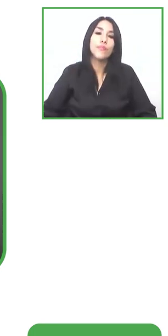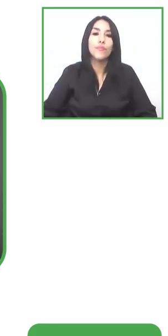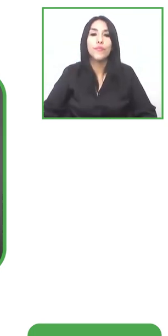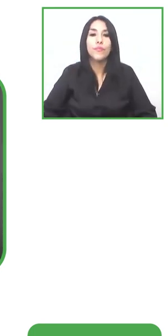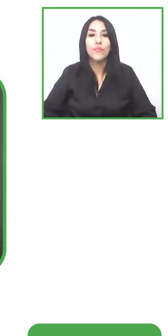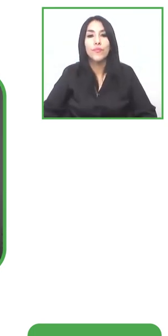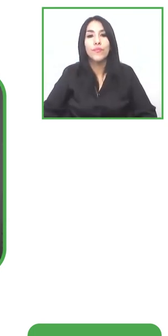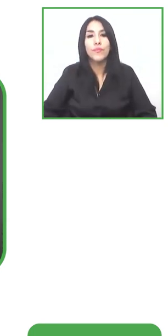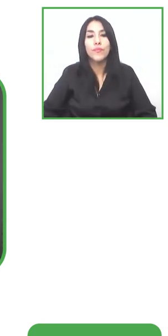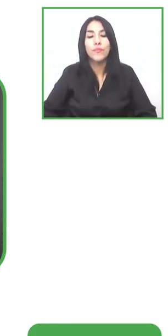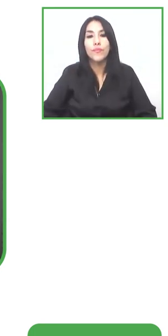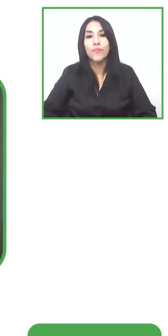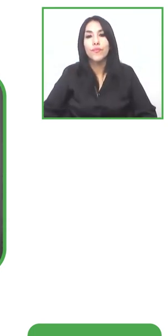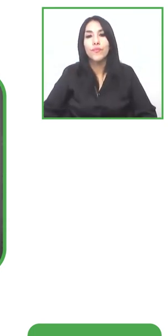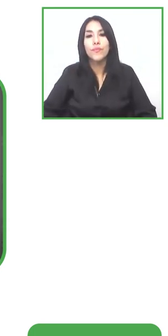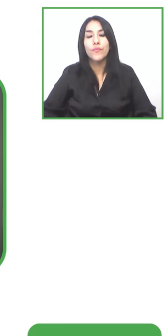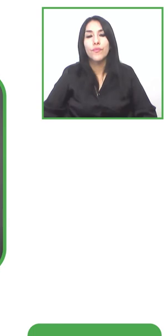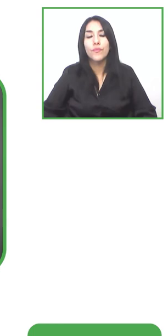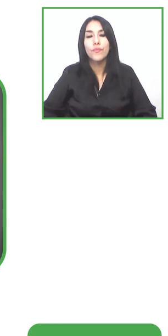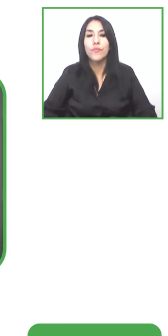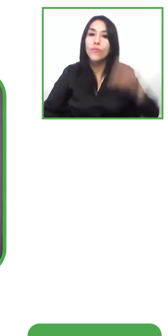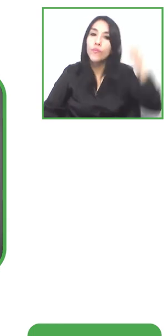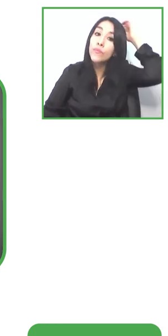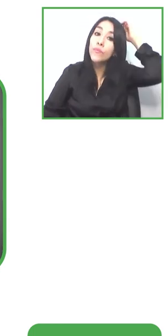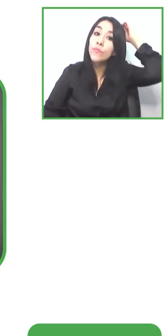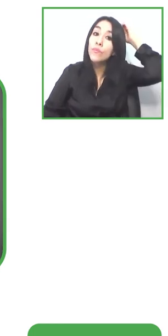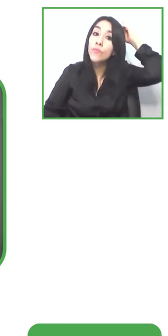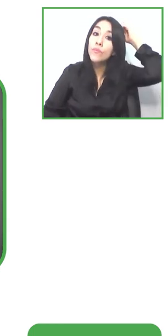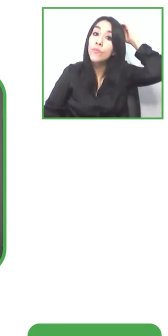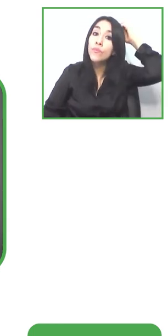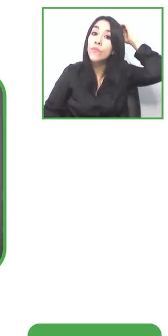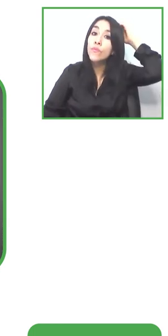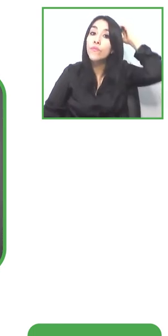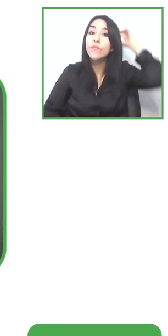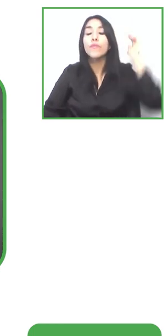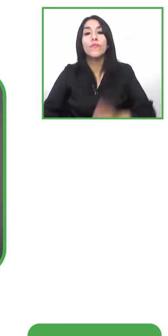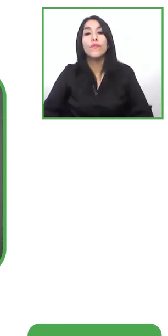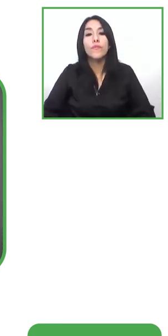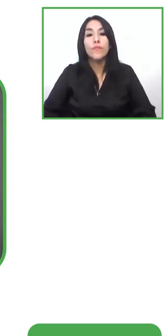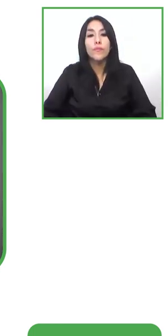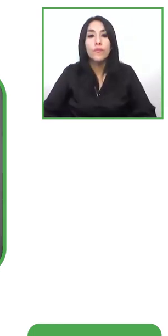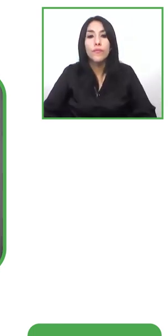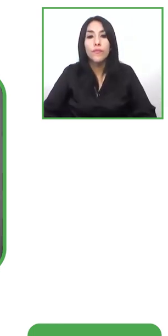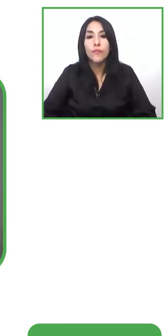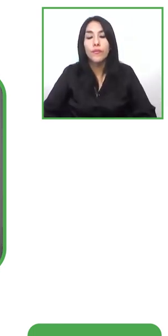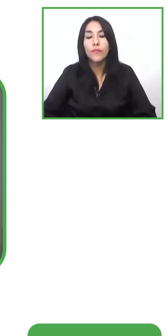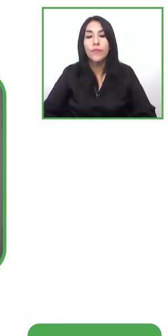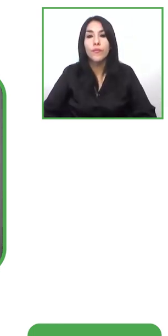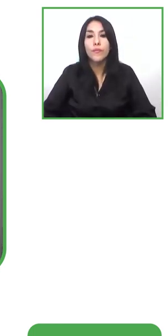serve to other people with disabilities, and even at a later stage, they can